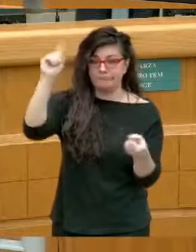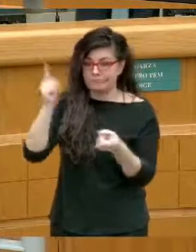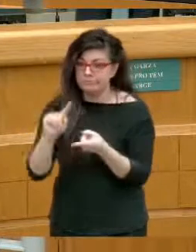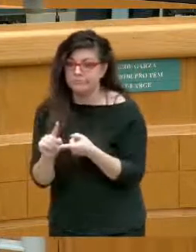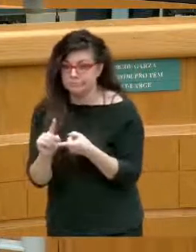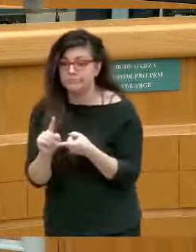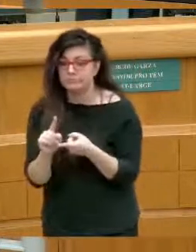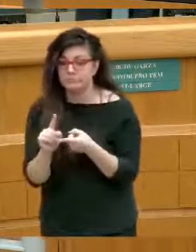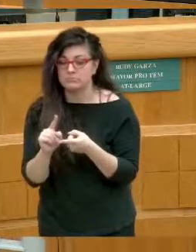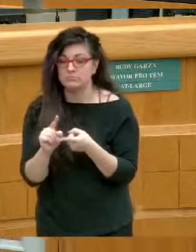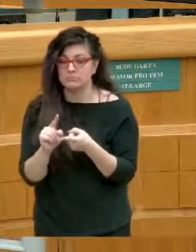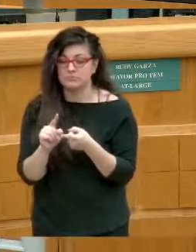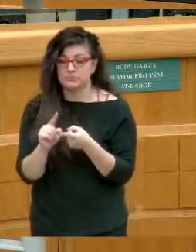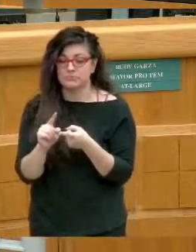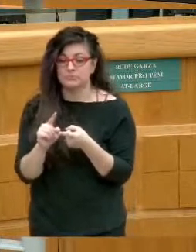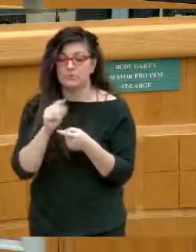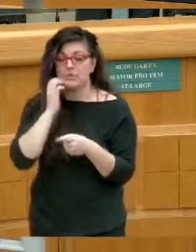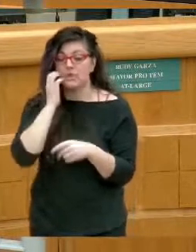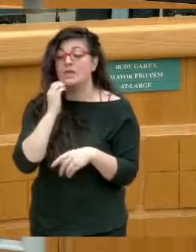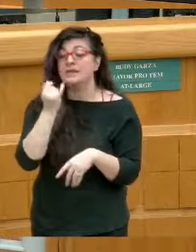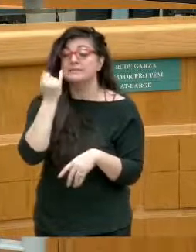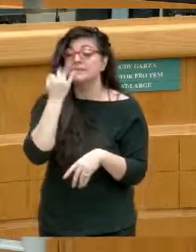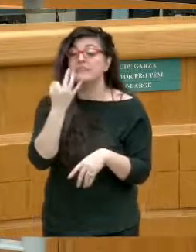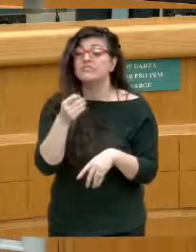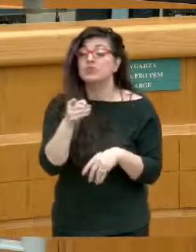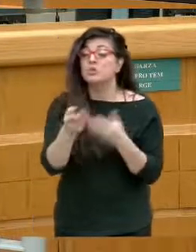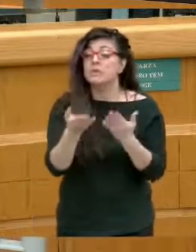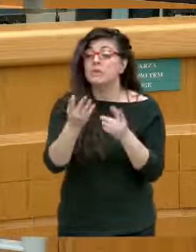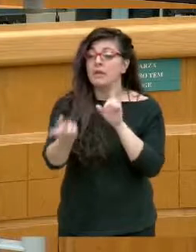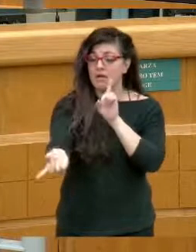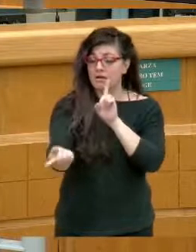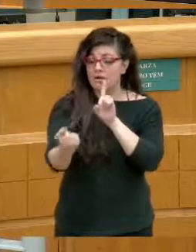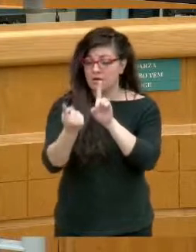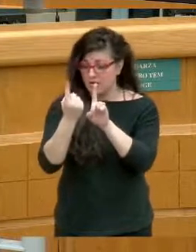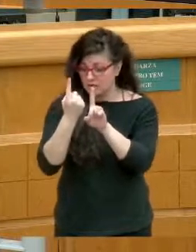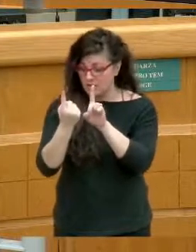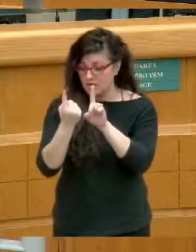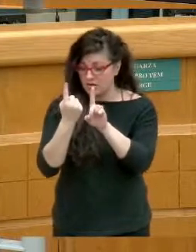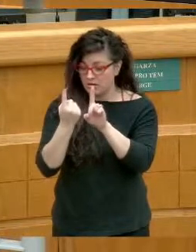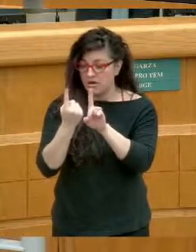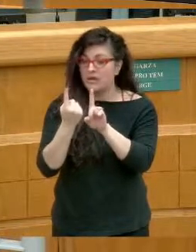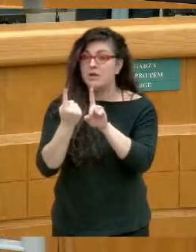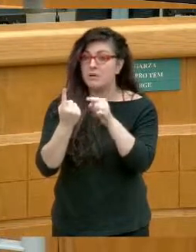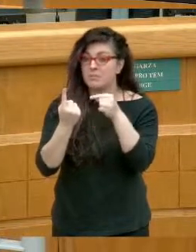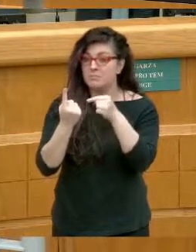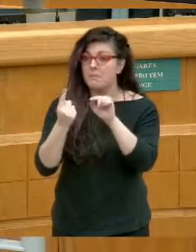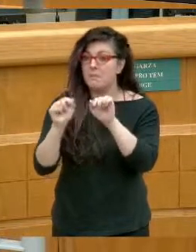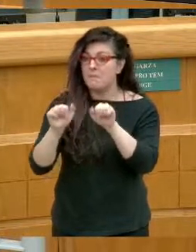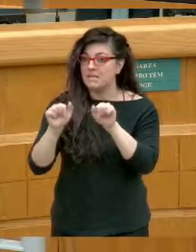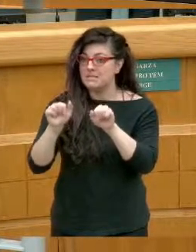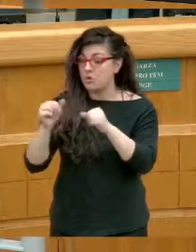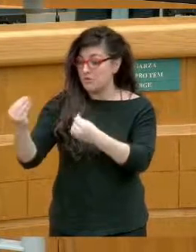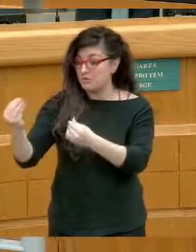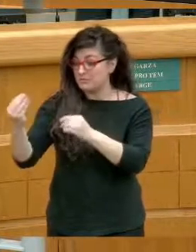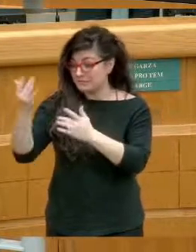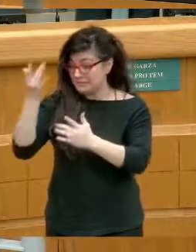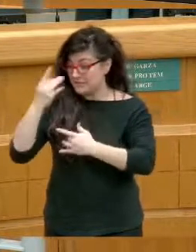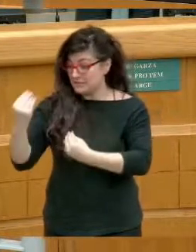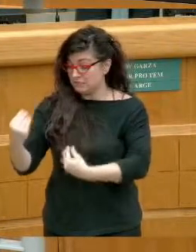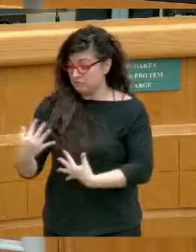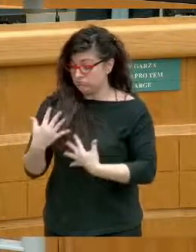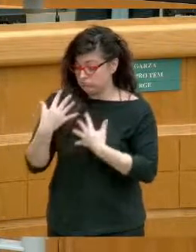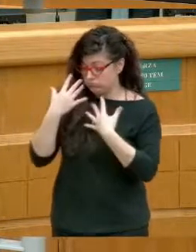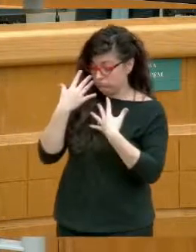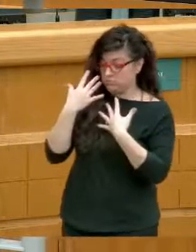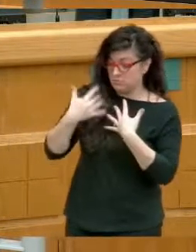And when you come in contact with somebody, you might contract the virus. And then you have 5 days between when you contract the virus